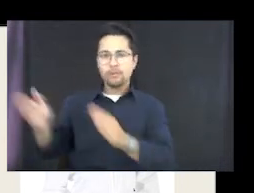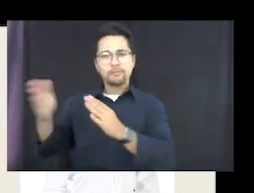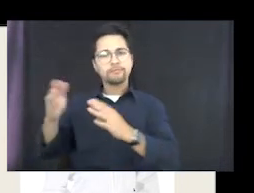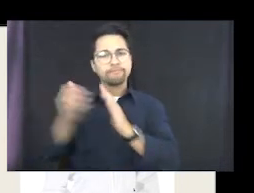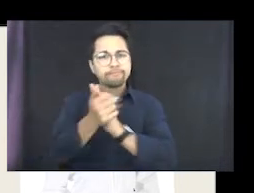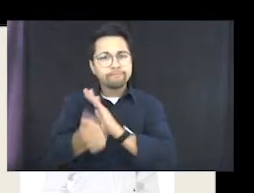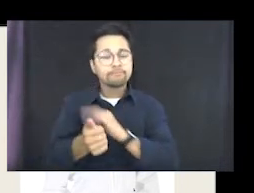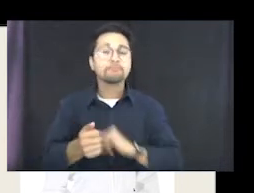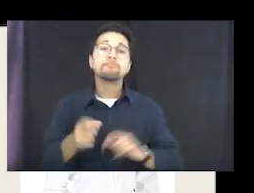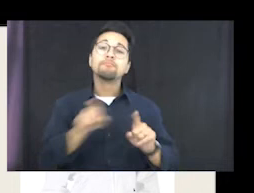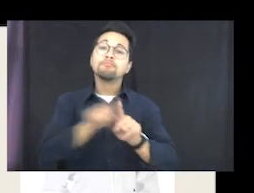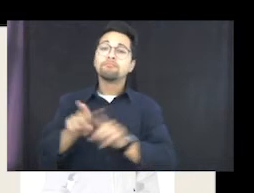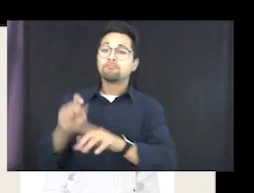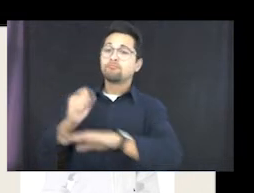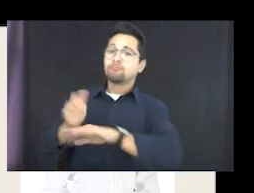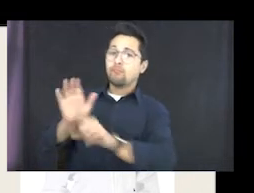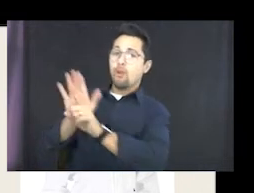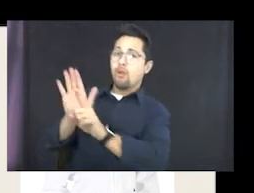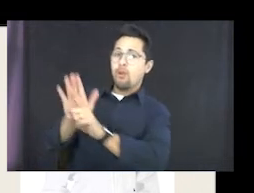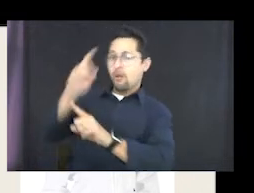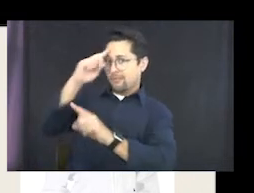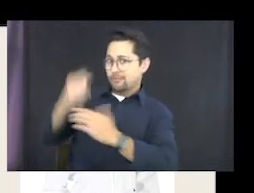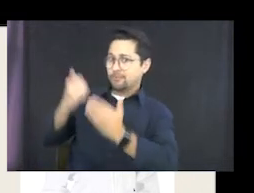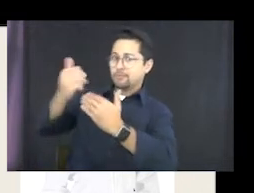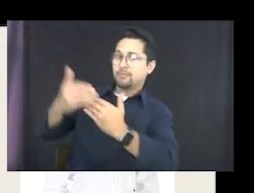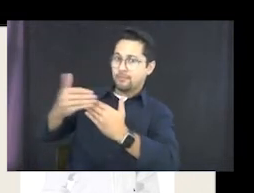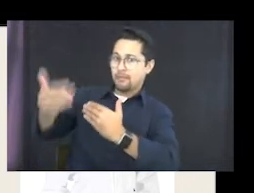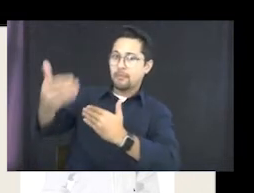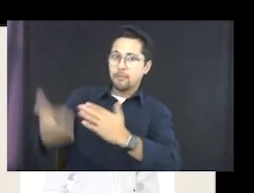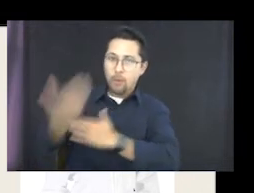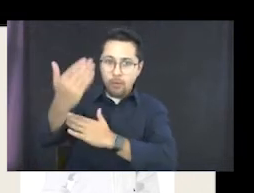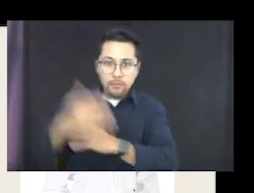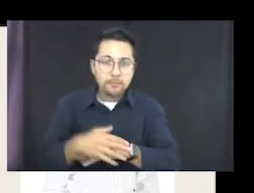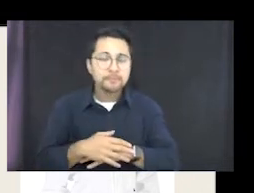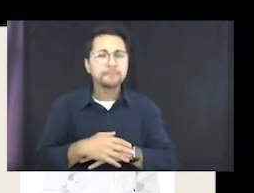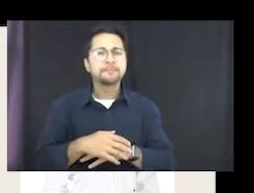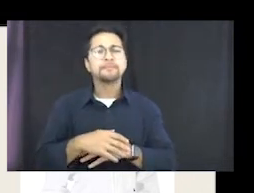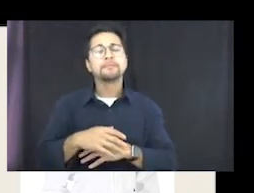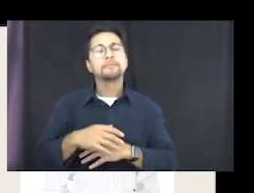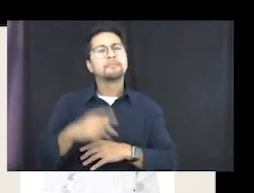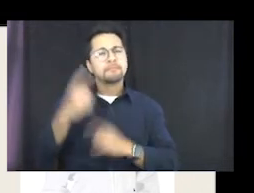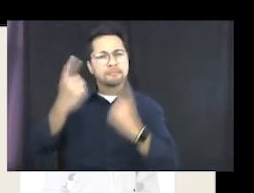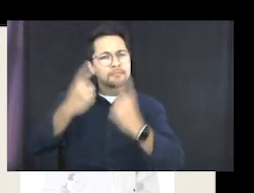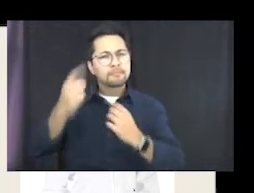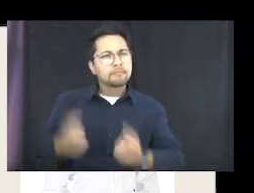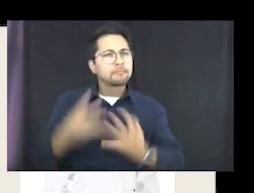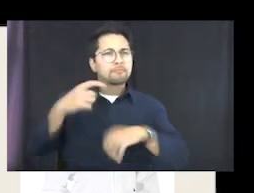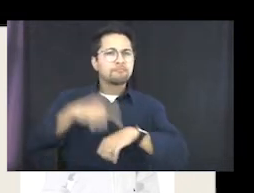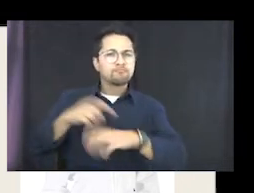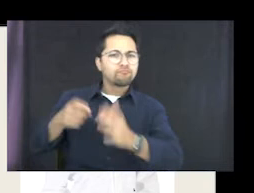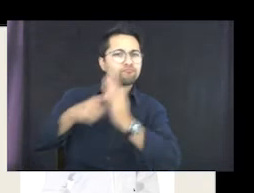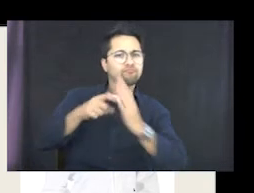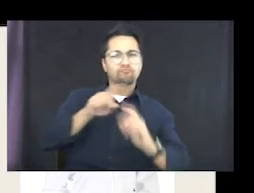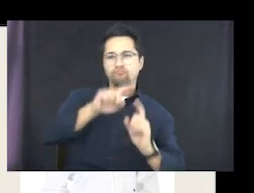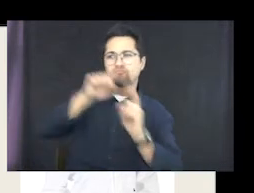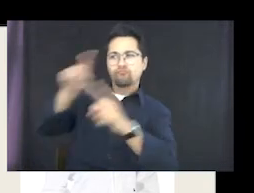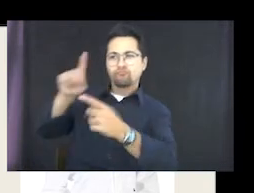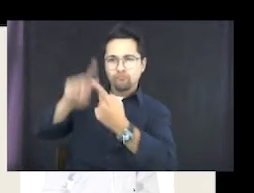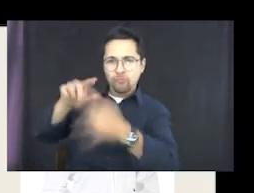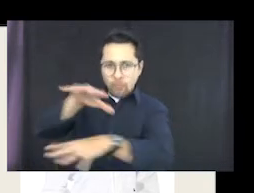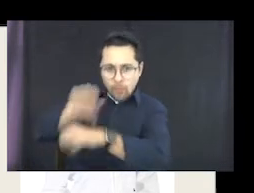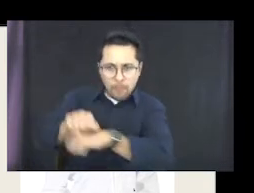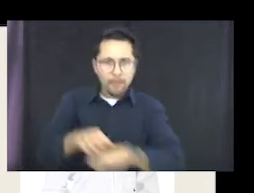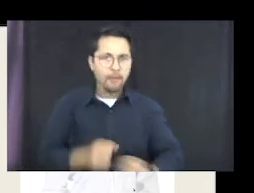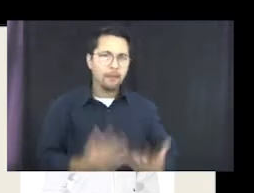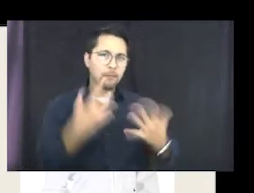also set an alarm for the next morning. When doing this, you think about how much time it will take you to travel to the appointment and how much time you need to get